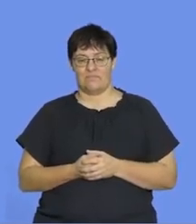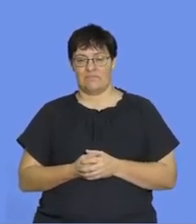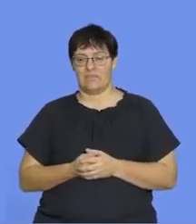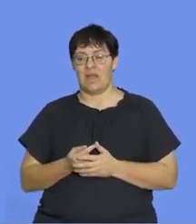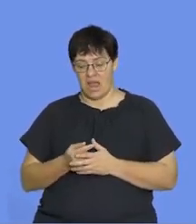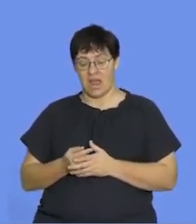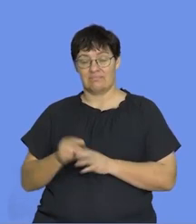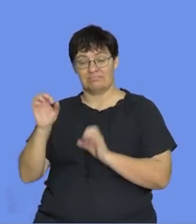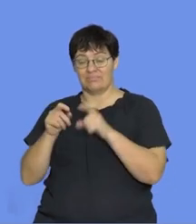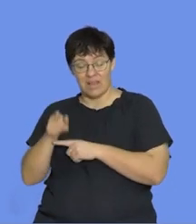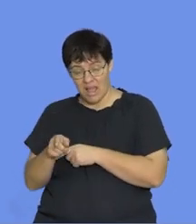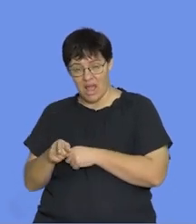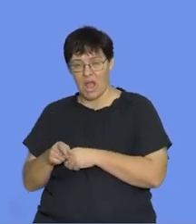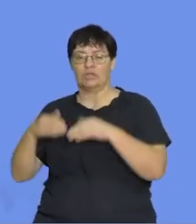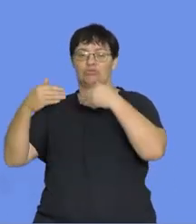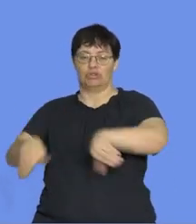neutrons. So if you add